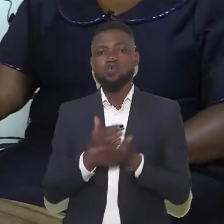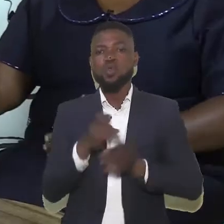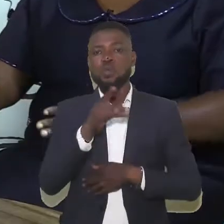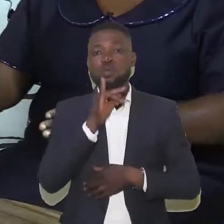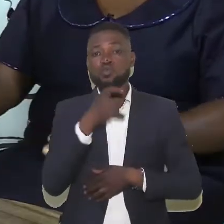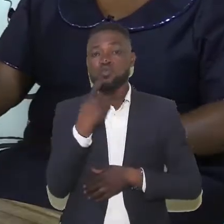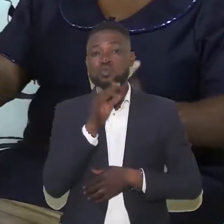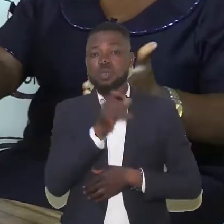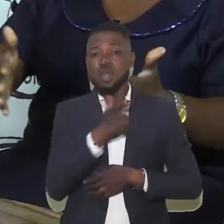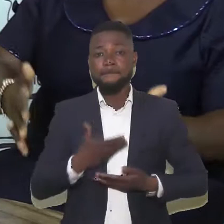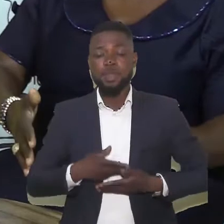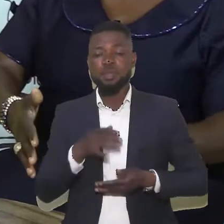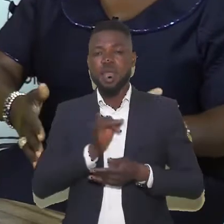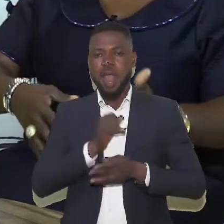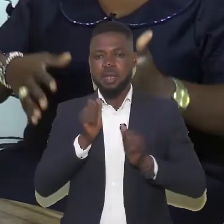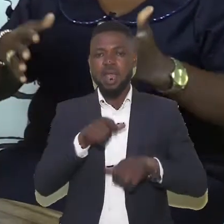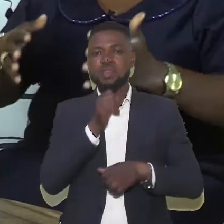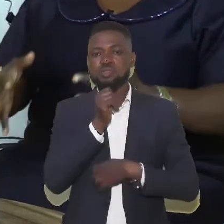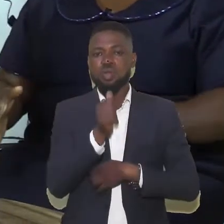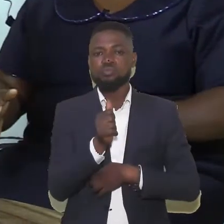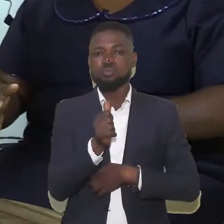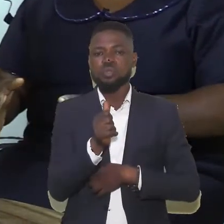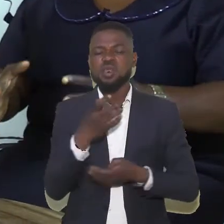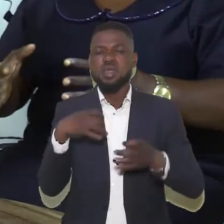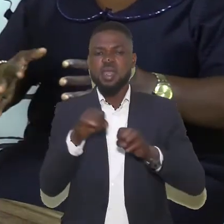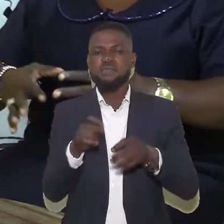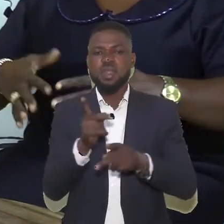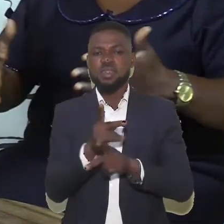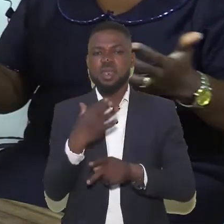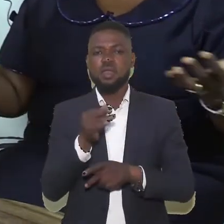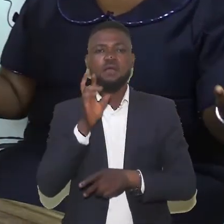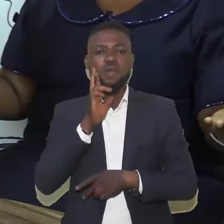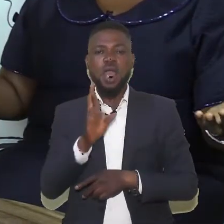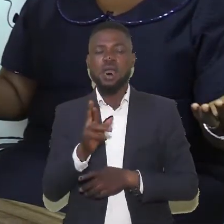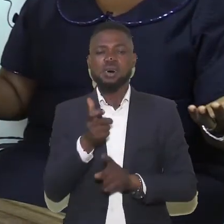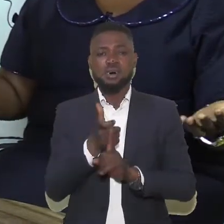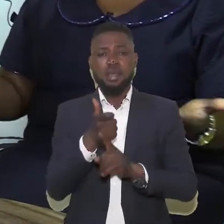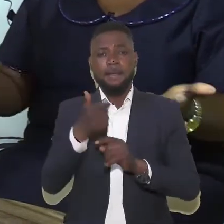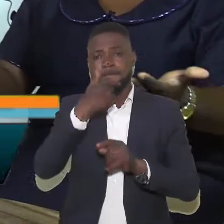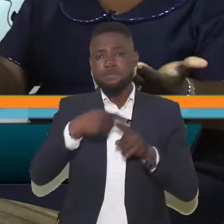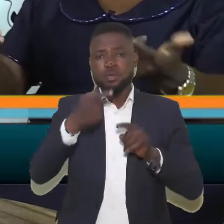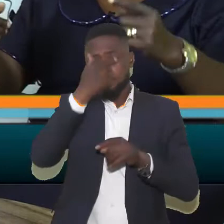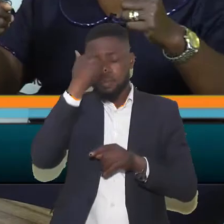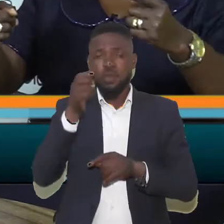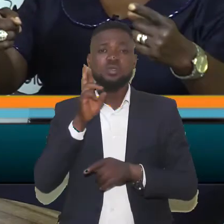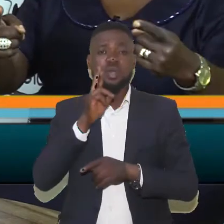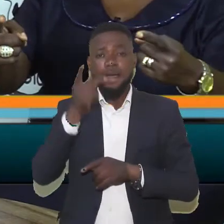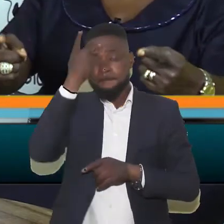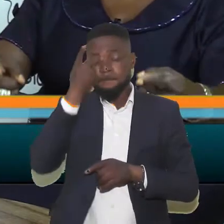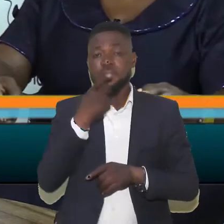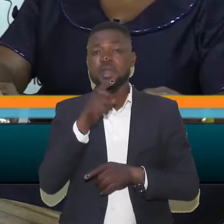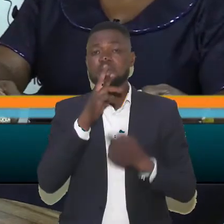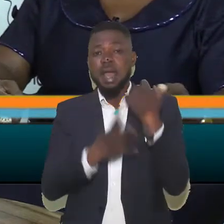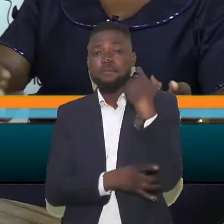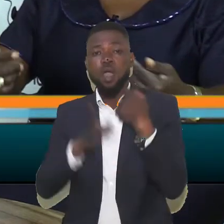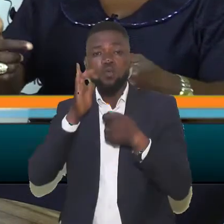that is even a baby somebody who is a herself. baby and cannot, even take care of herself. But she's been, because her parents